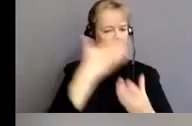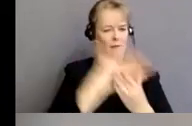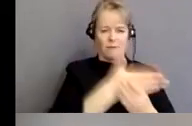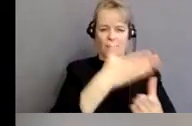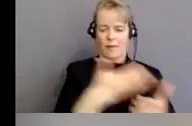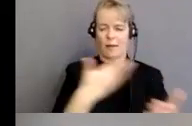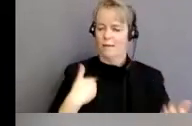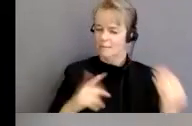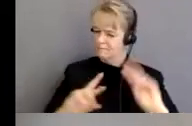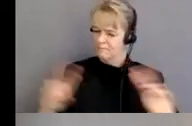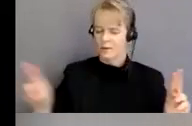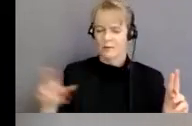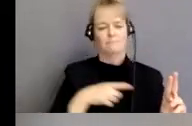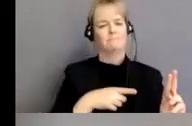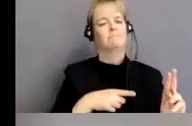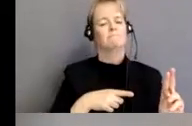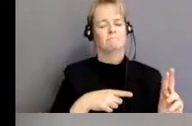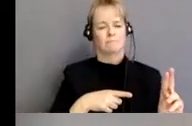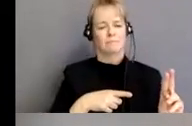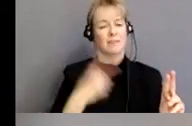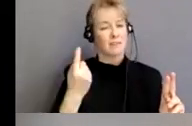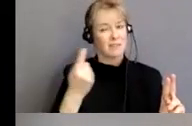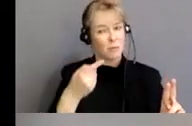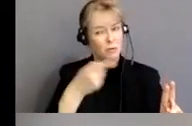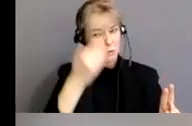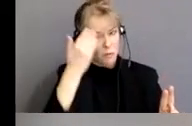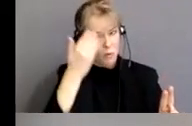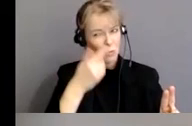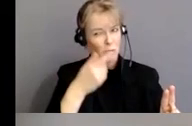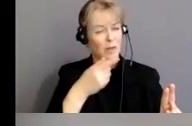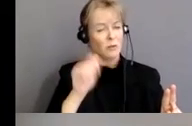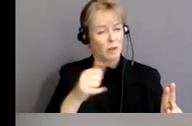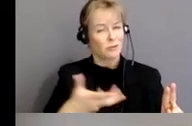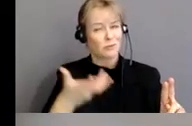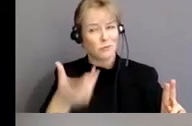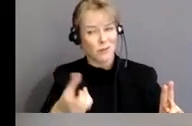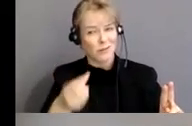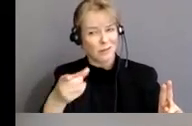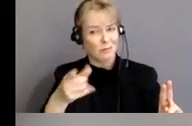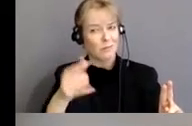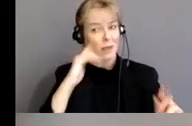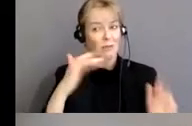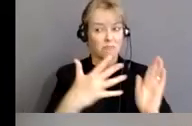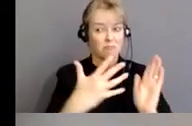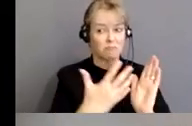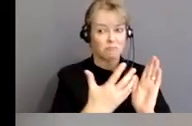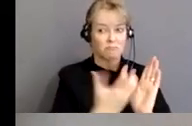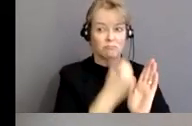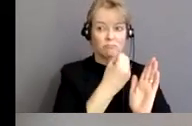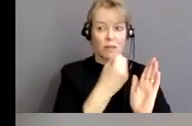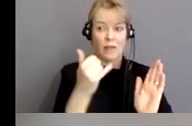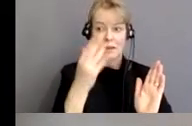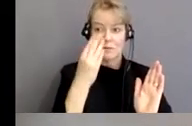Does someone you know that you trust know how to access this information? And I'm not only talking about